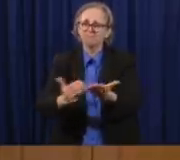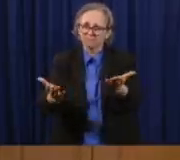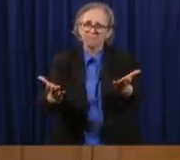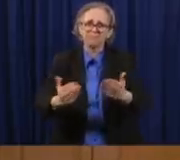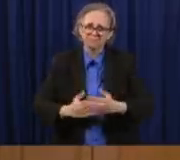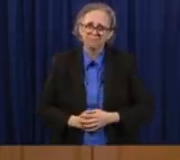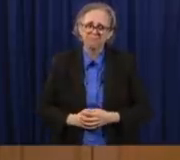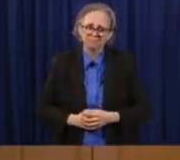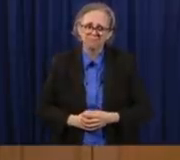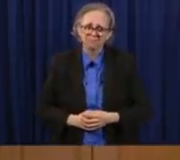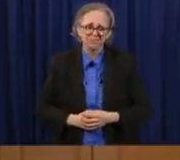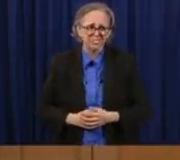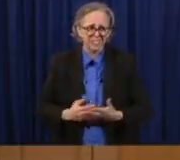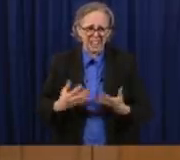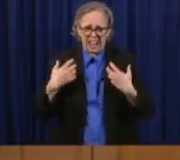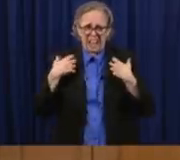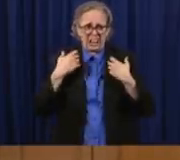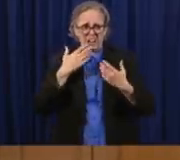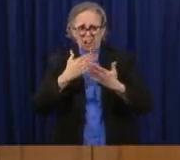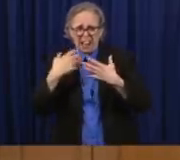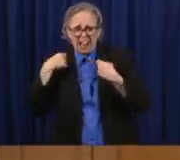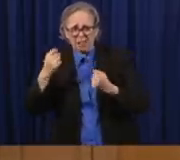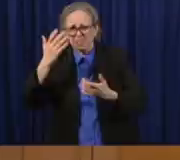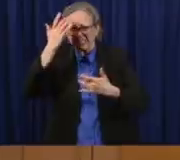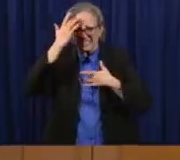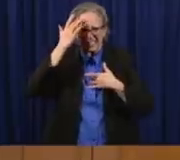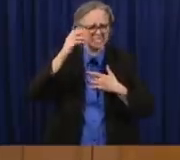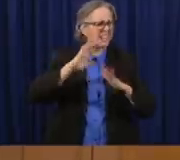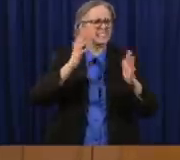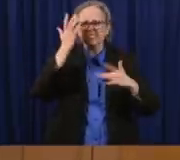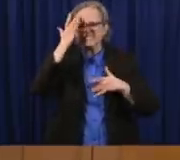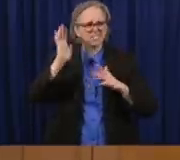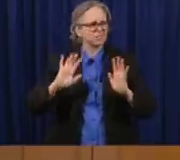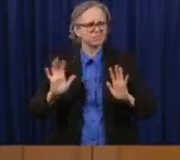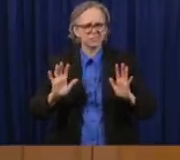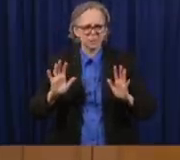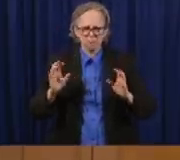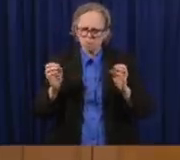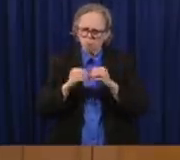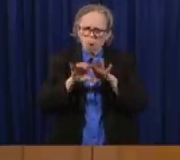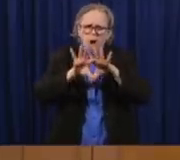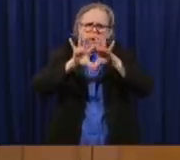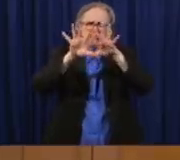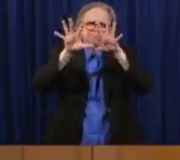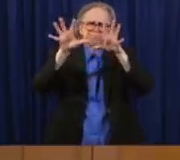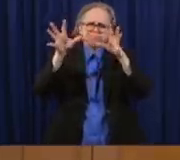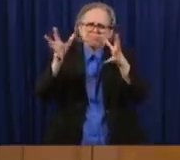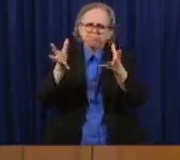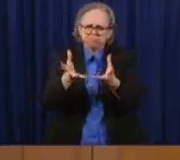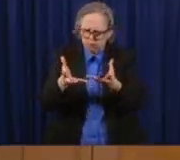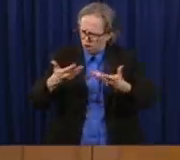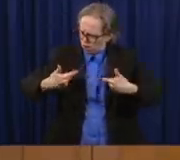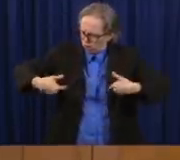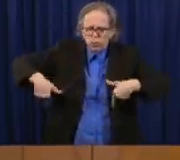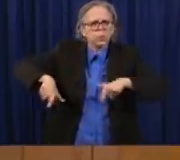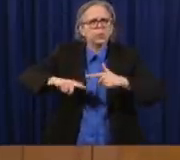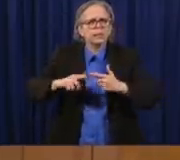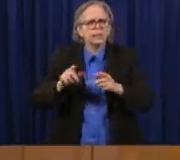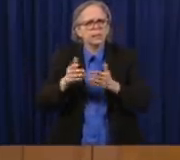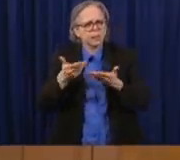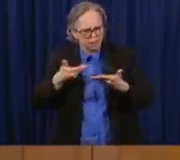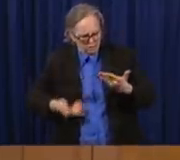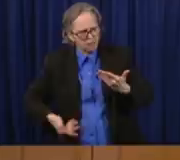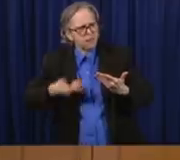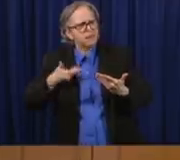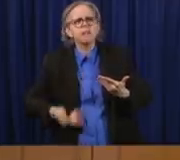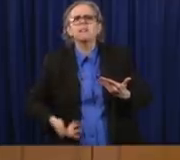or not. It's so much more about who we are, how we feel. And this has been a very, very trying time